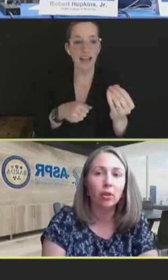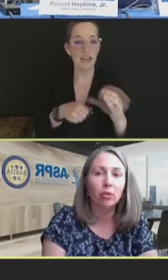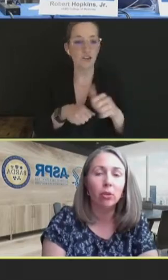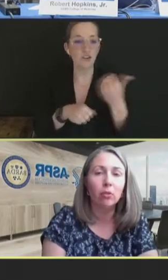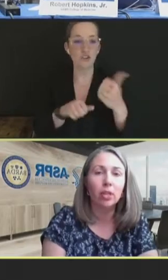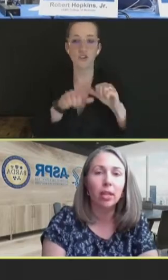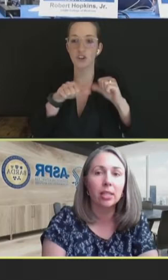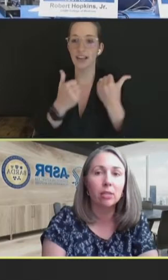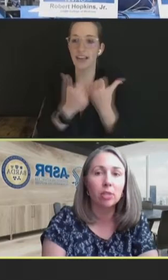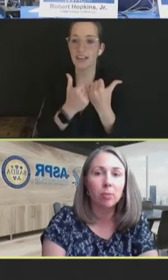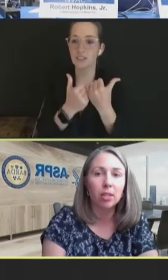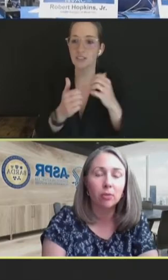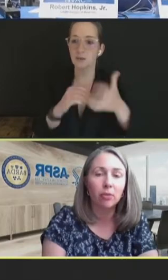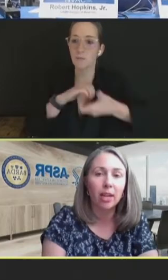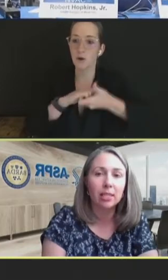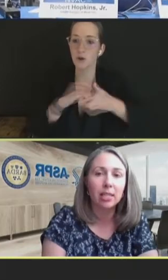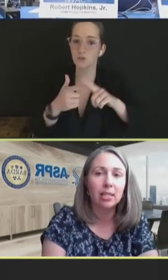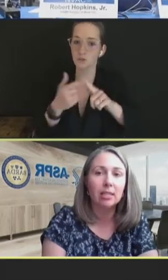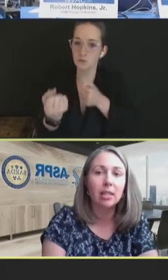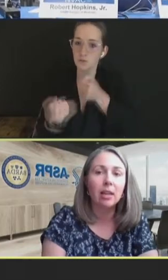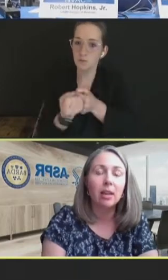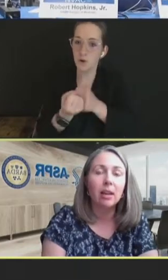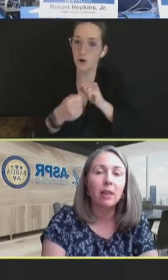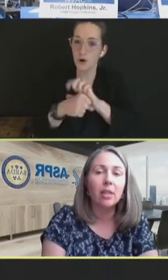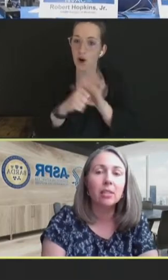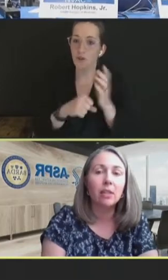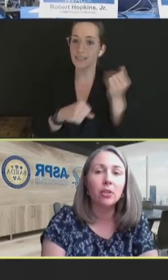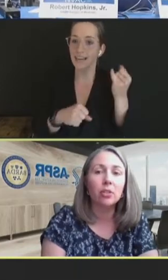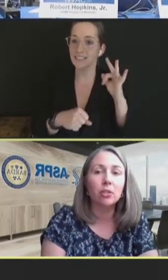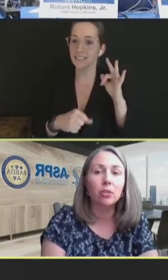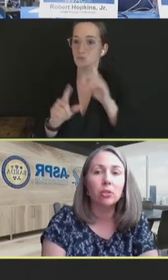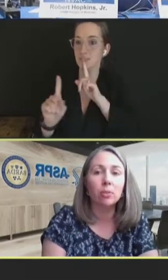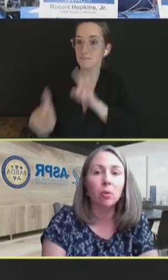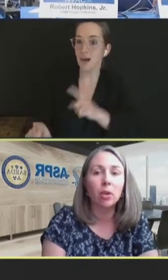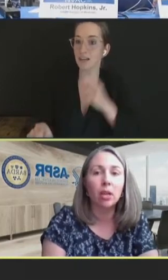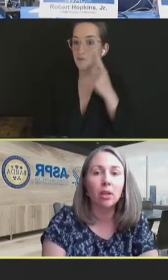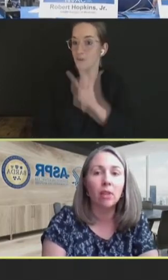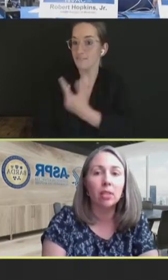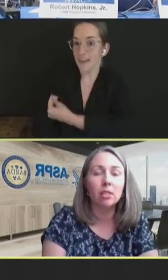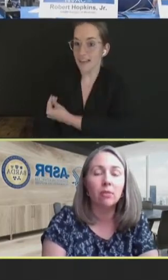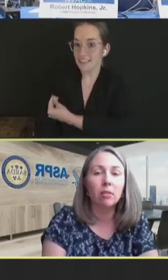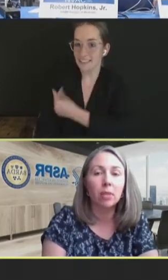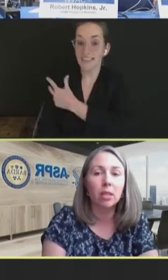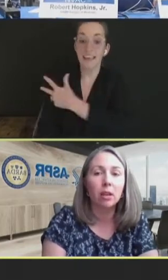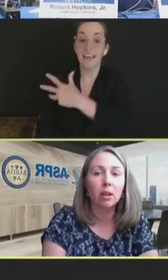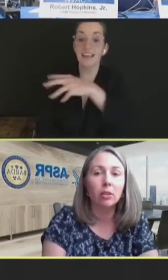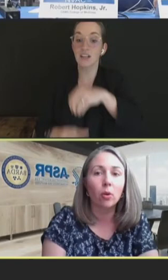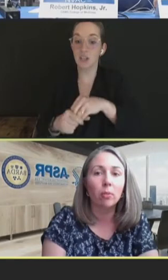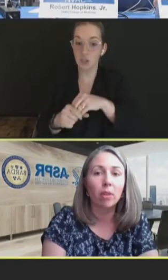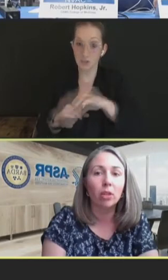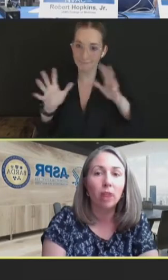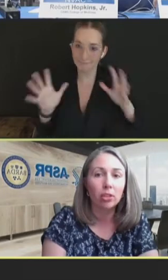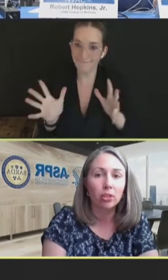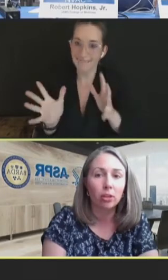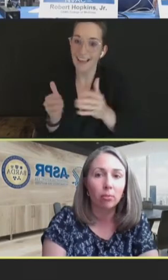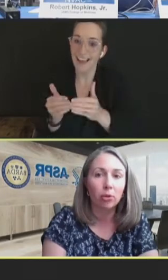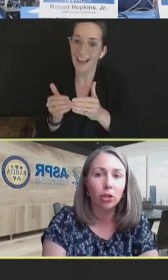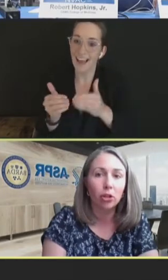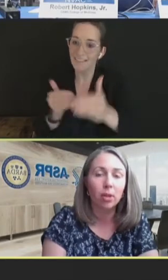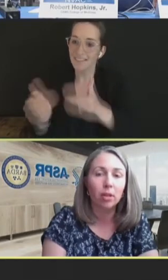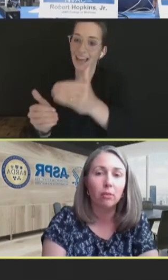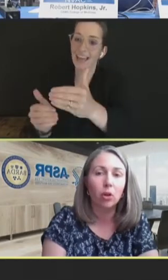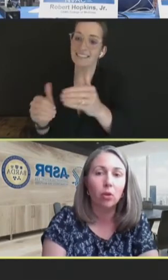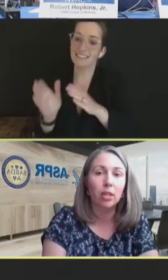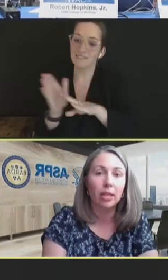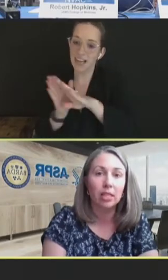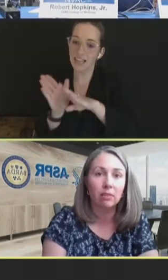the federal COVID-19 response for vaccines. And these efforts include supporting the advanced development and ongoing manufacture and